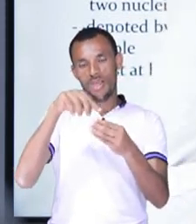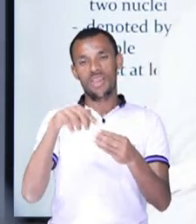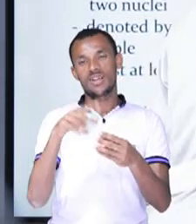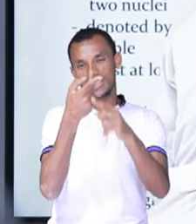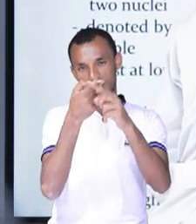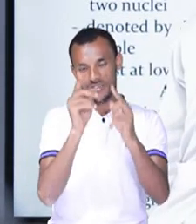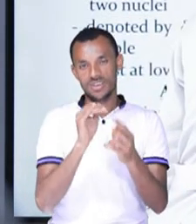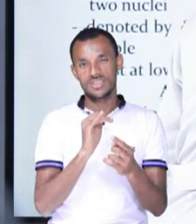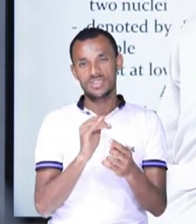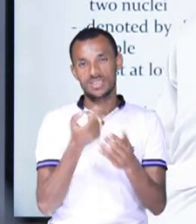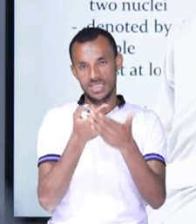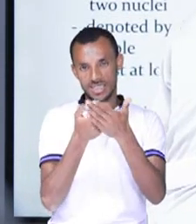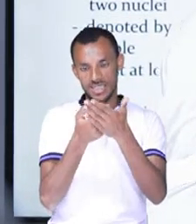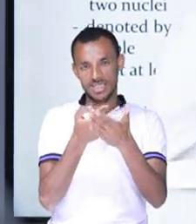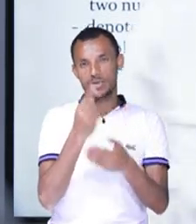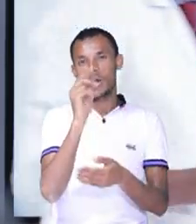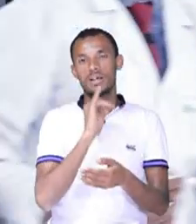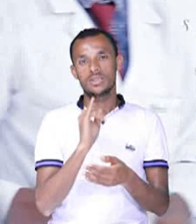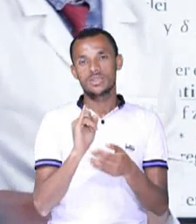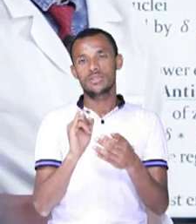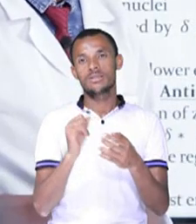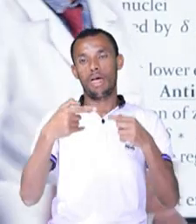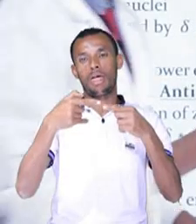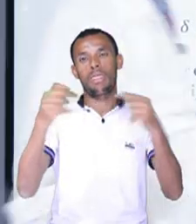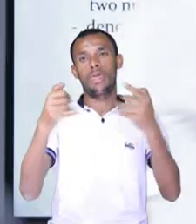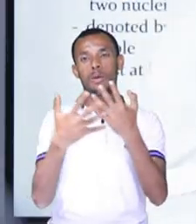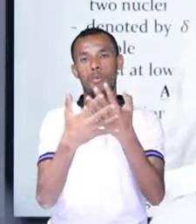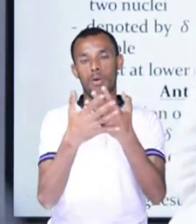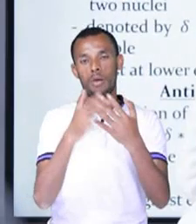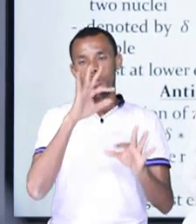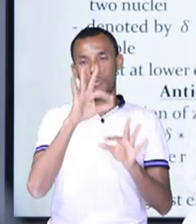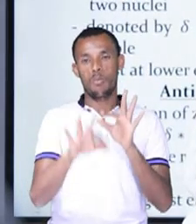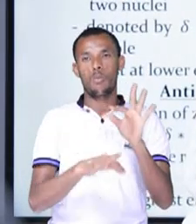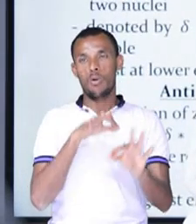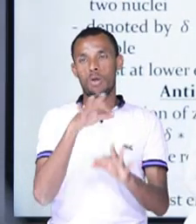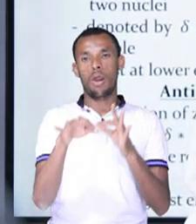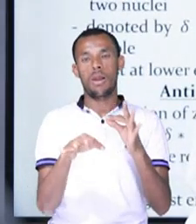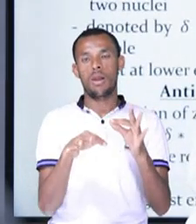The difference is this one is anti-bonding molecular orbital.